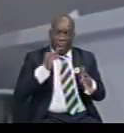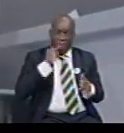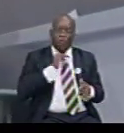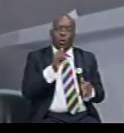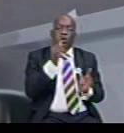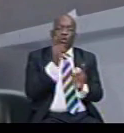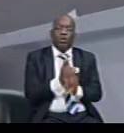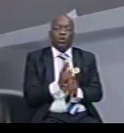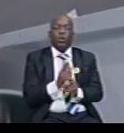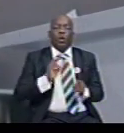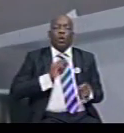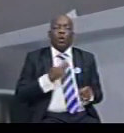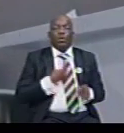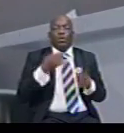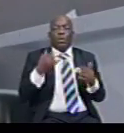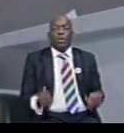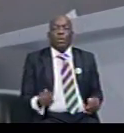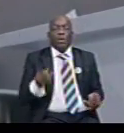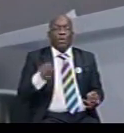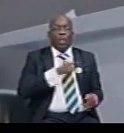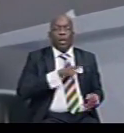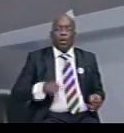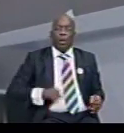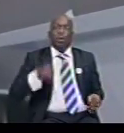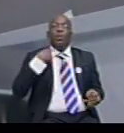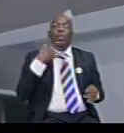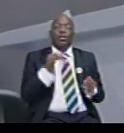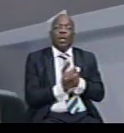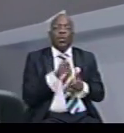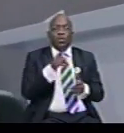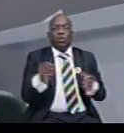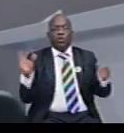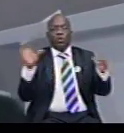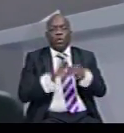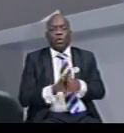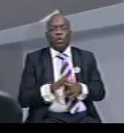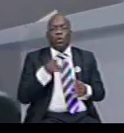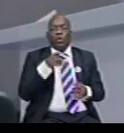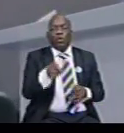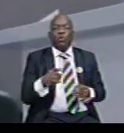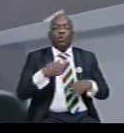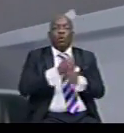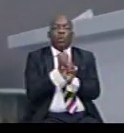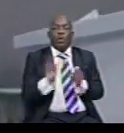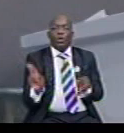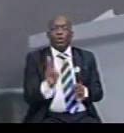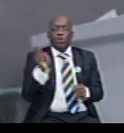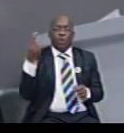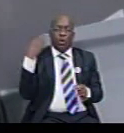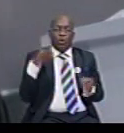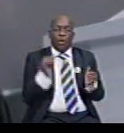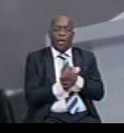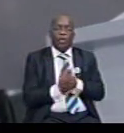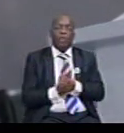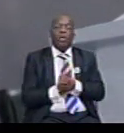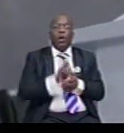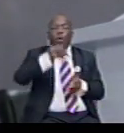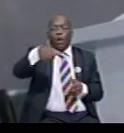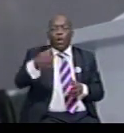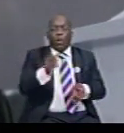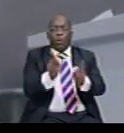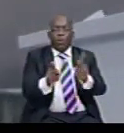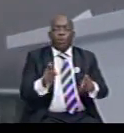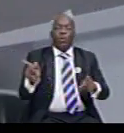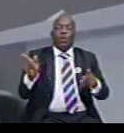Lord said, you compliment and you make use, you make profitable what other people have done,